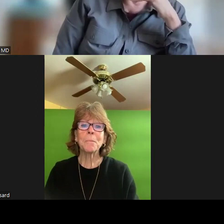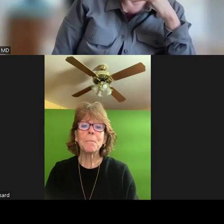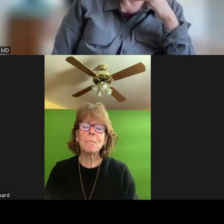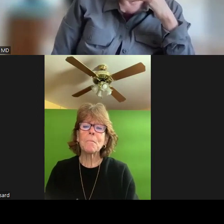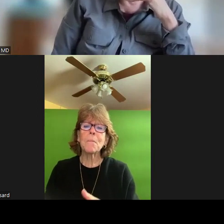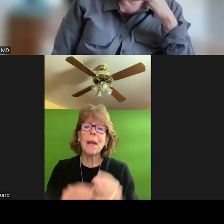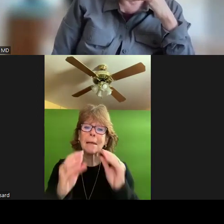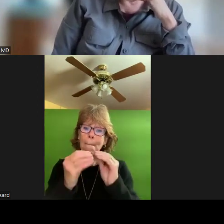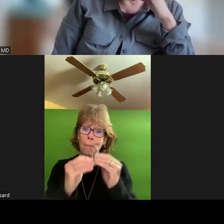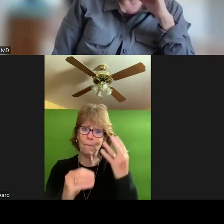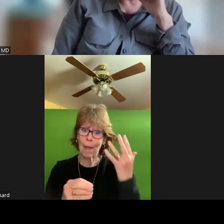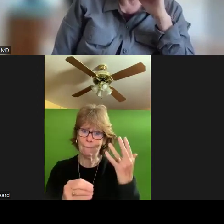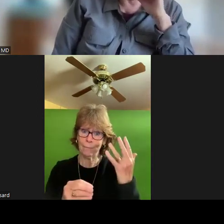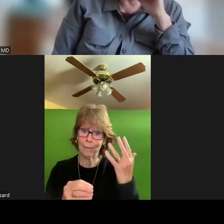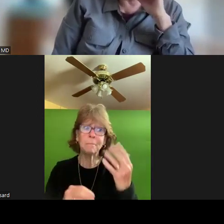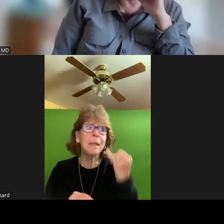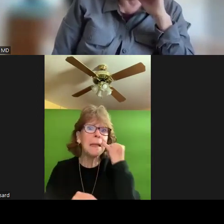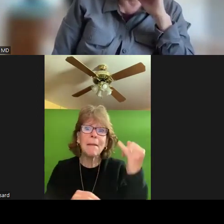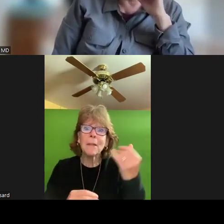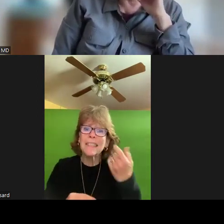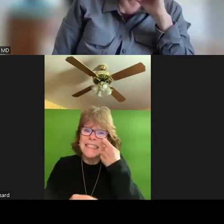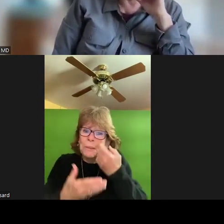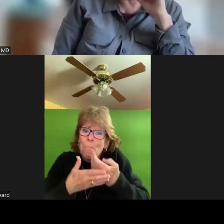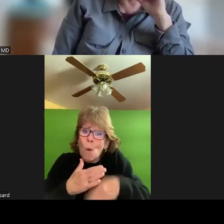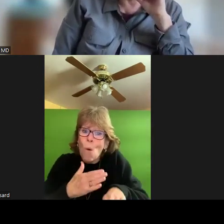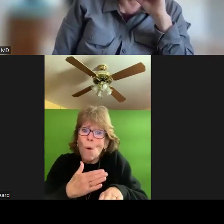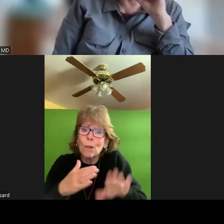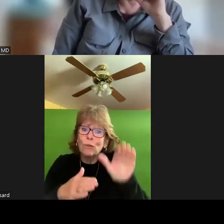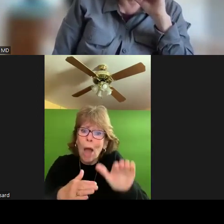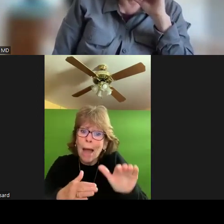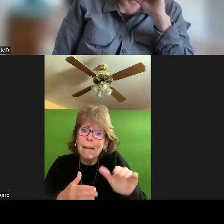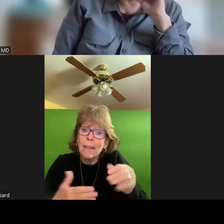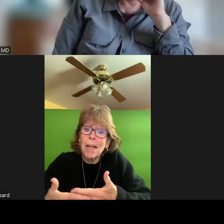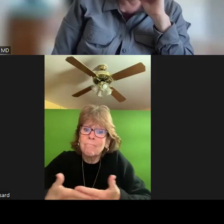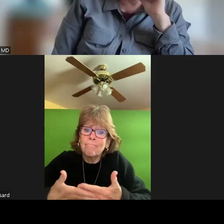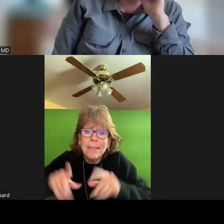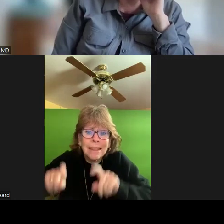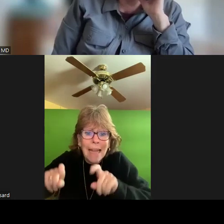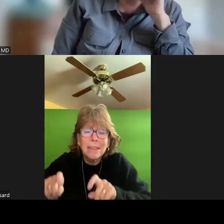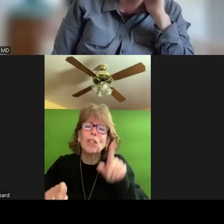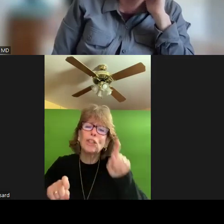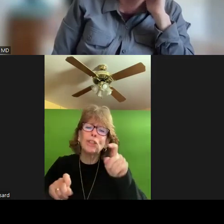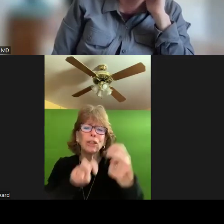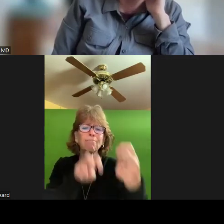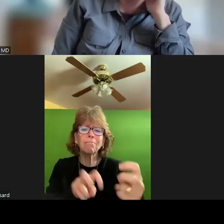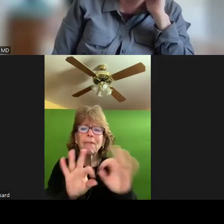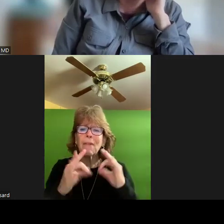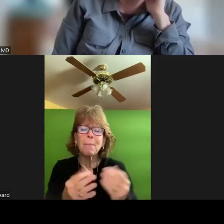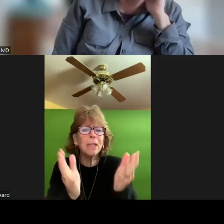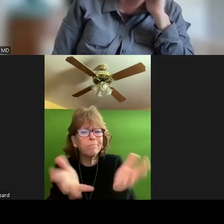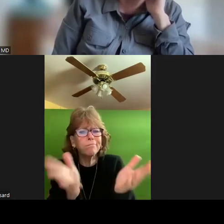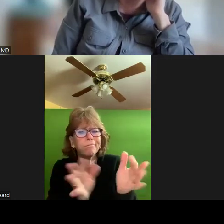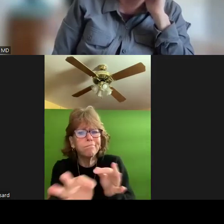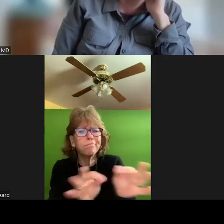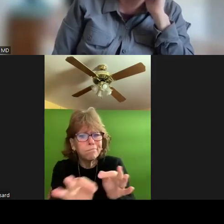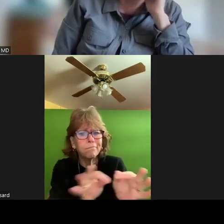Recommendation number 5, newborn and childhood hearing screening results should be reviewed with families and documented to facilitate